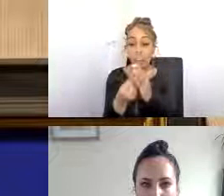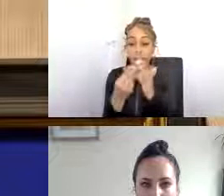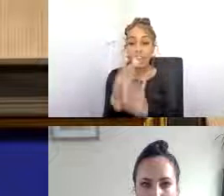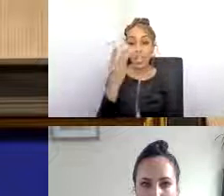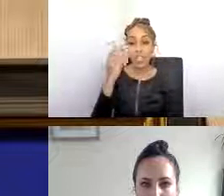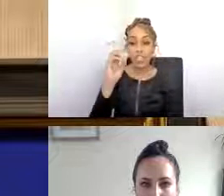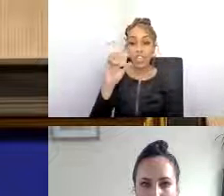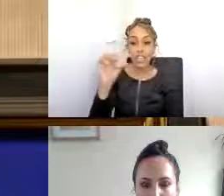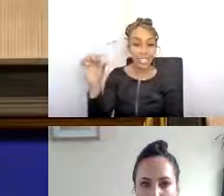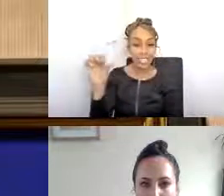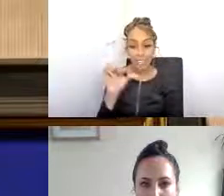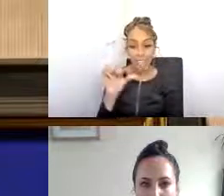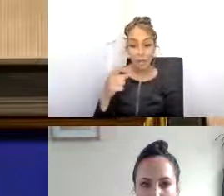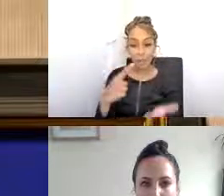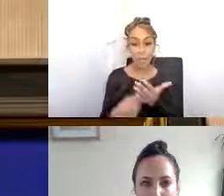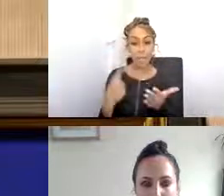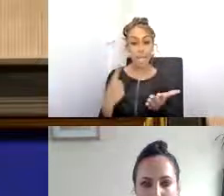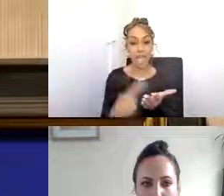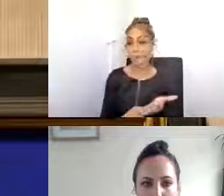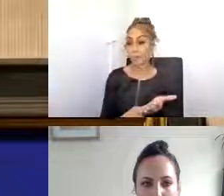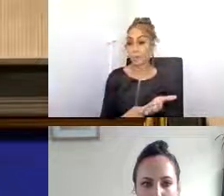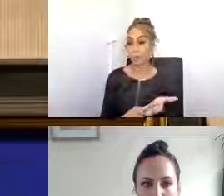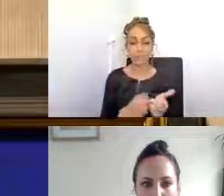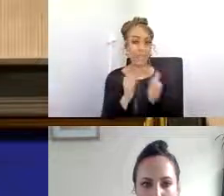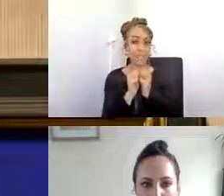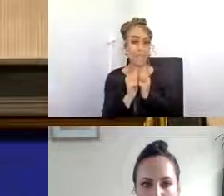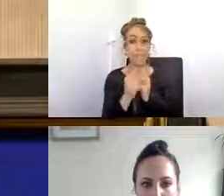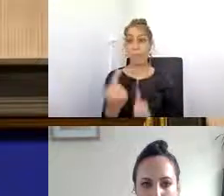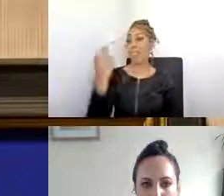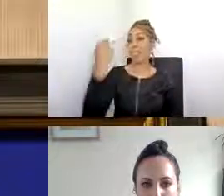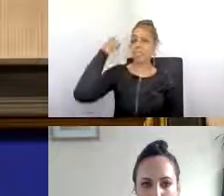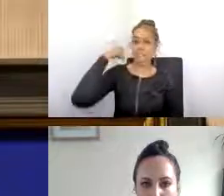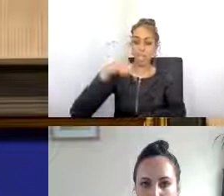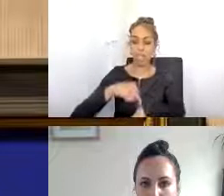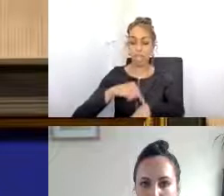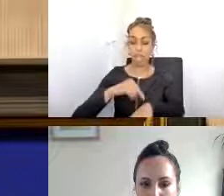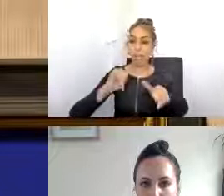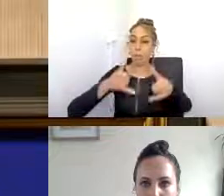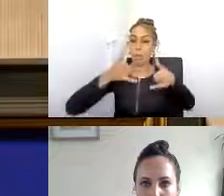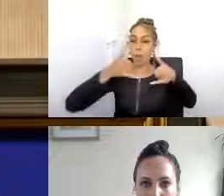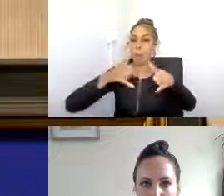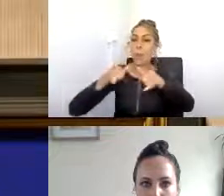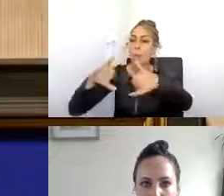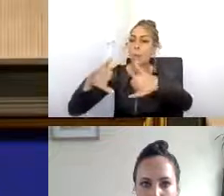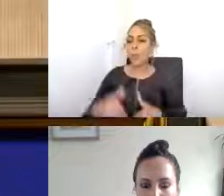was actually the most valuable British art prize at the time. It was awarded between